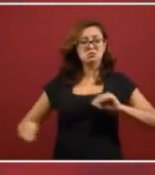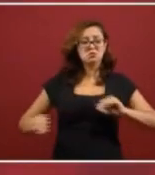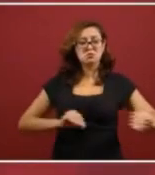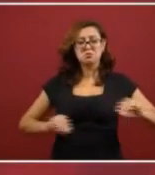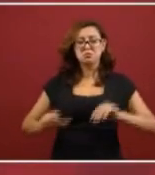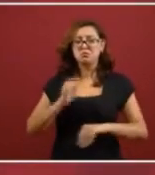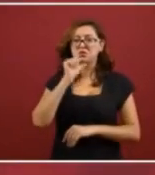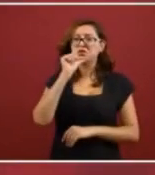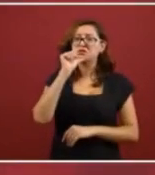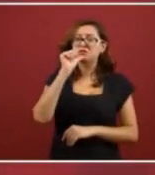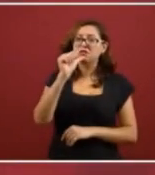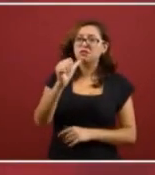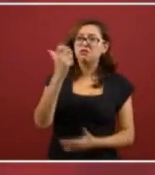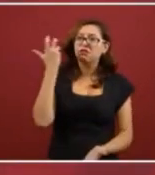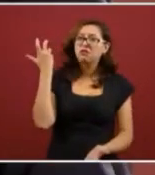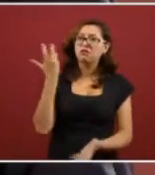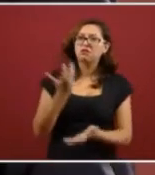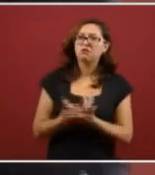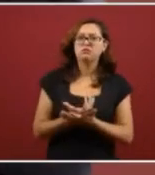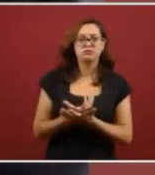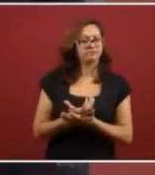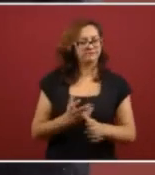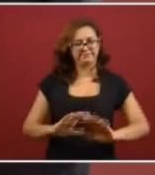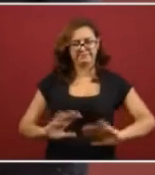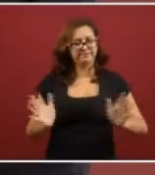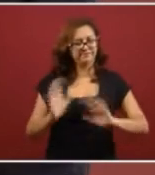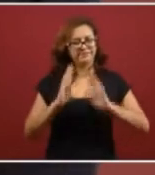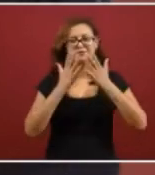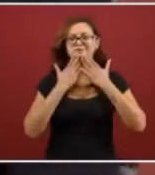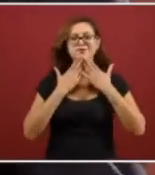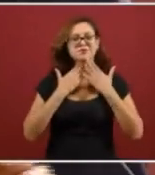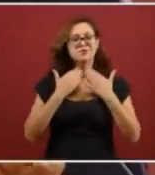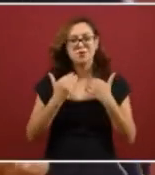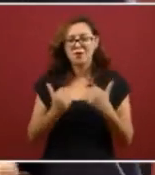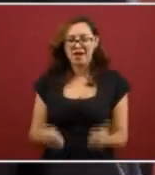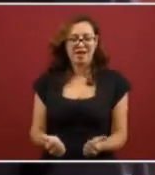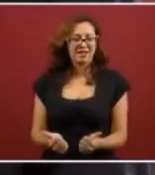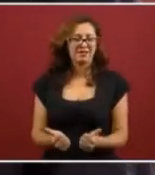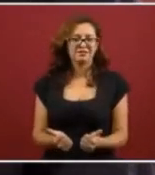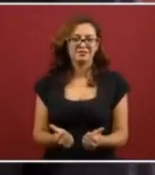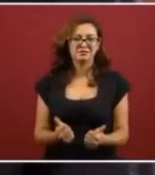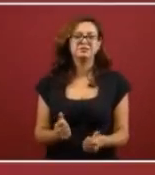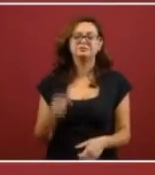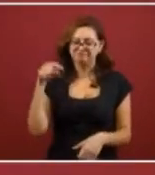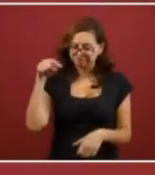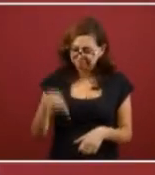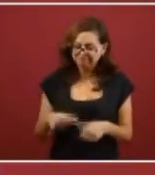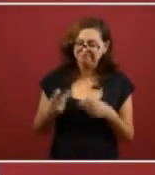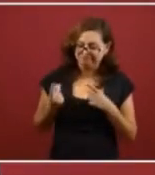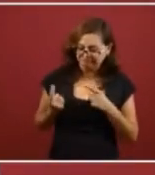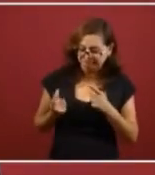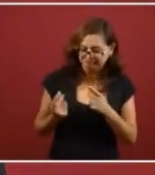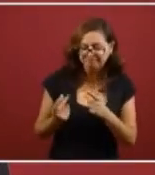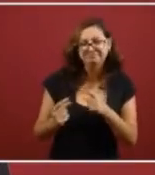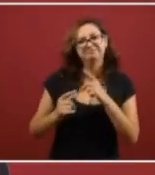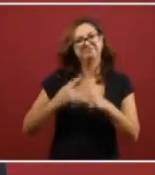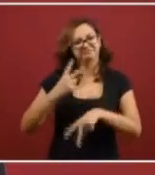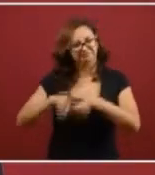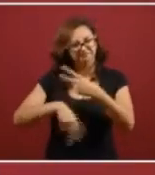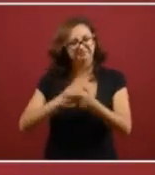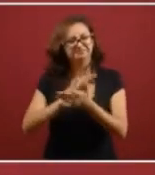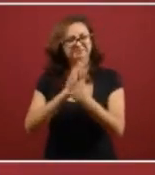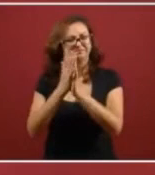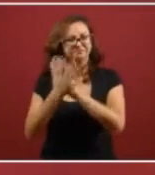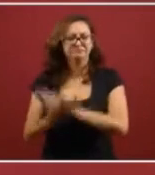And it's maybe unsettling for them. No pasa nada. It's not that sense of quiet, of